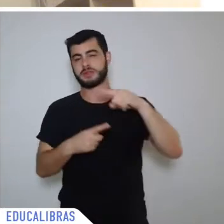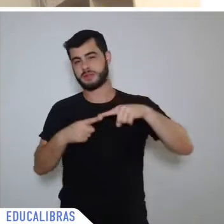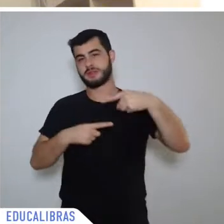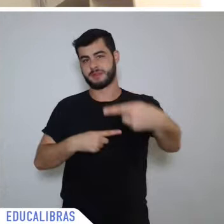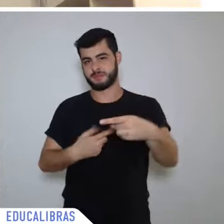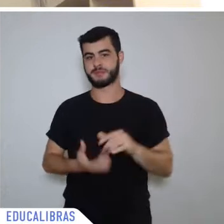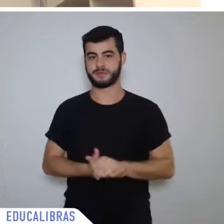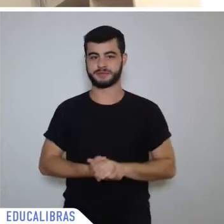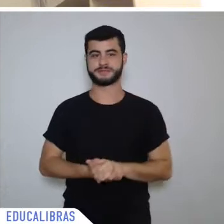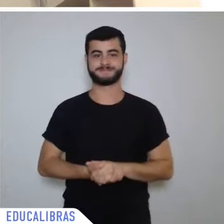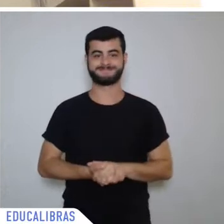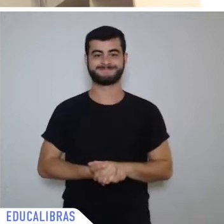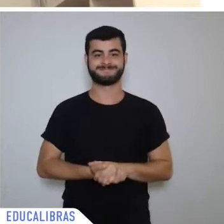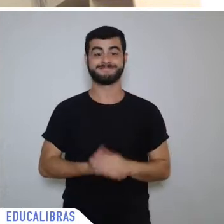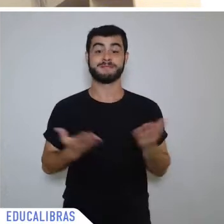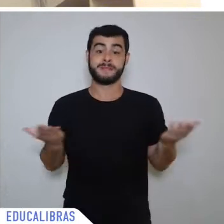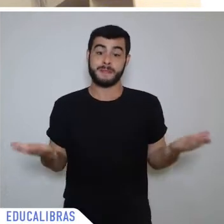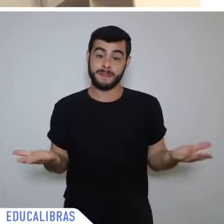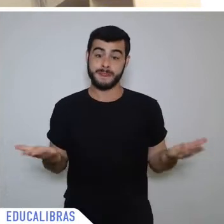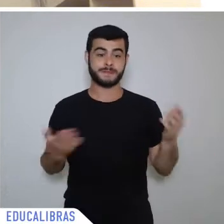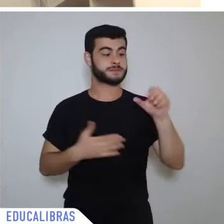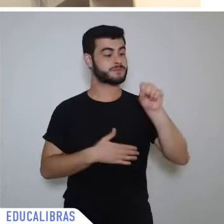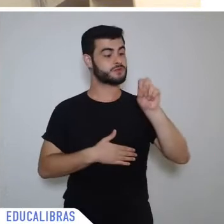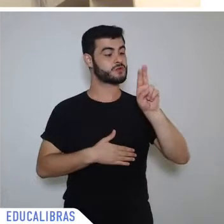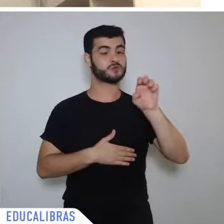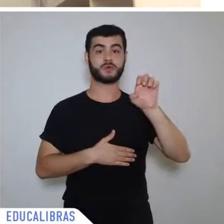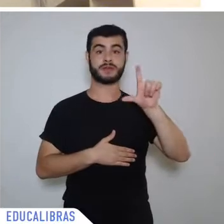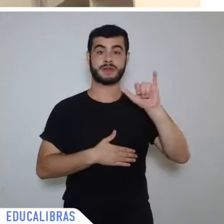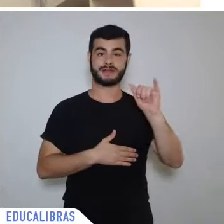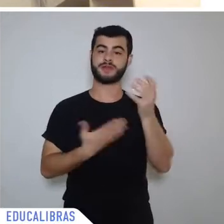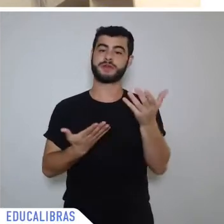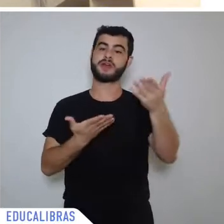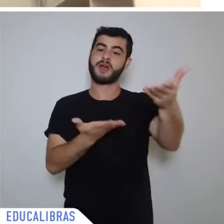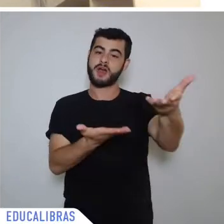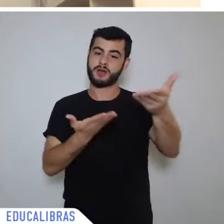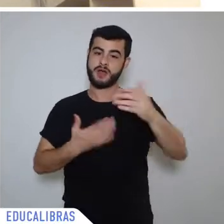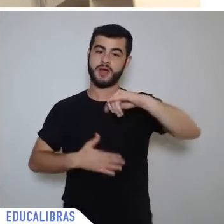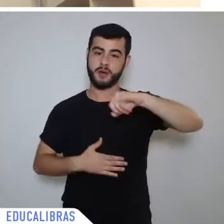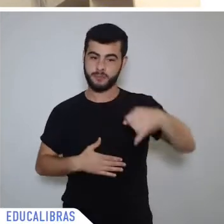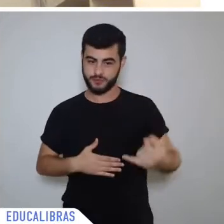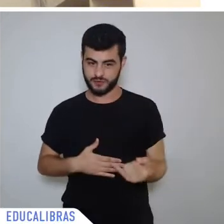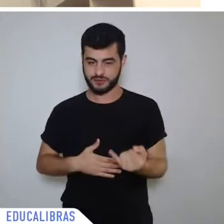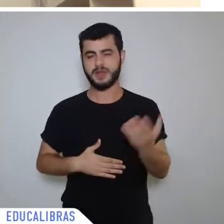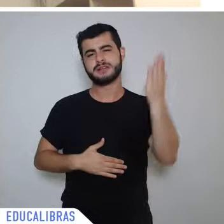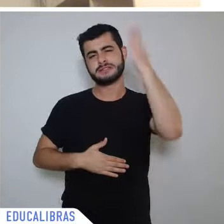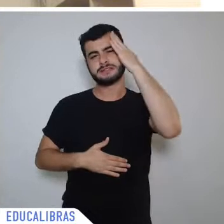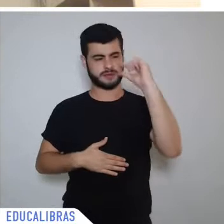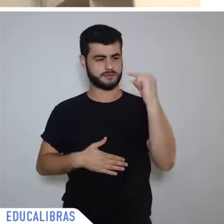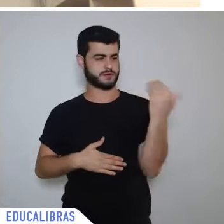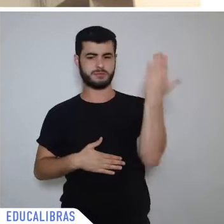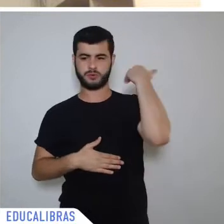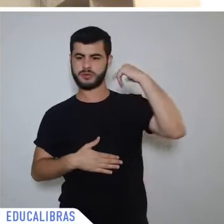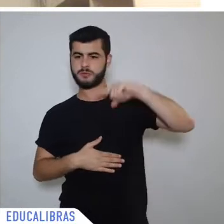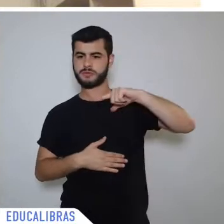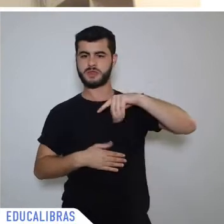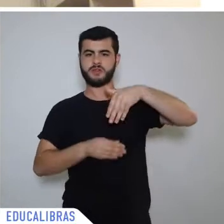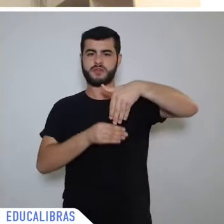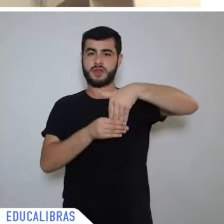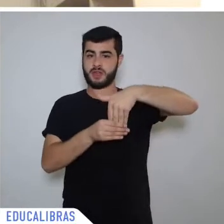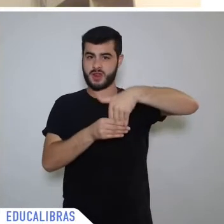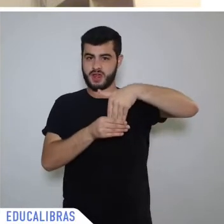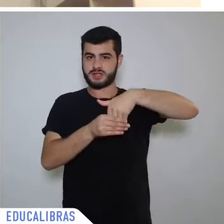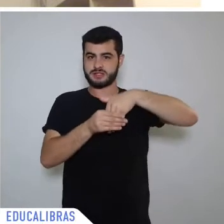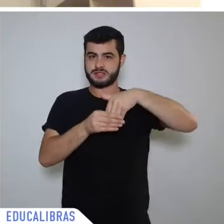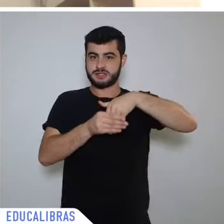going to have our own questions here. So, Sueli, I'd like to take the advantage of this scenario